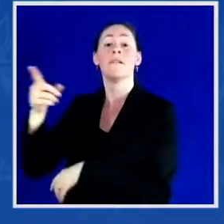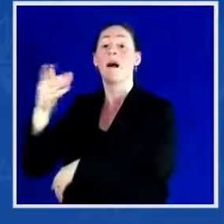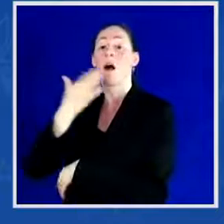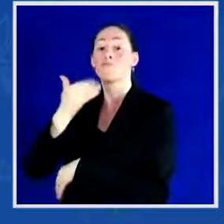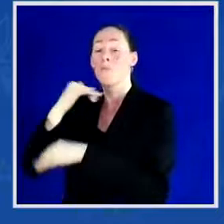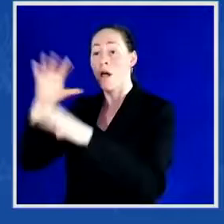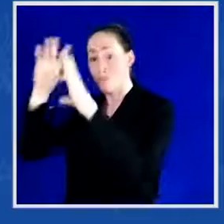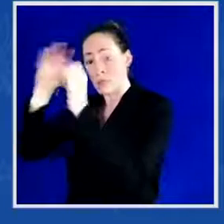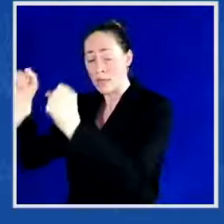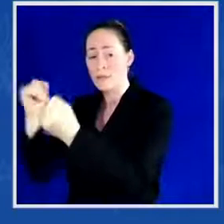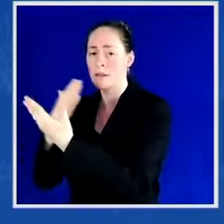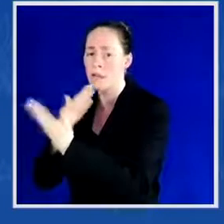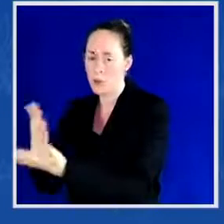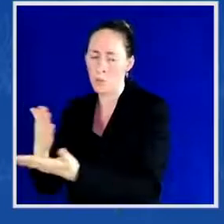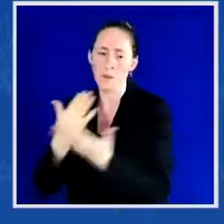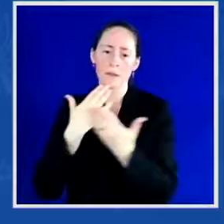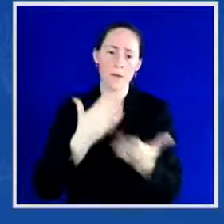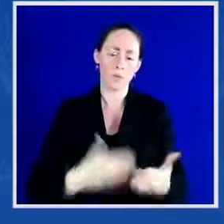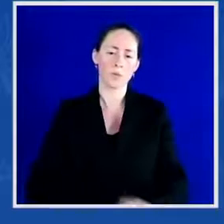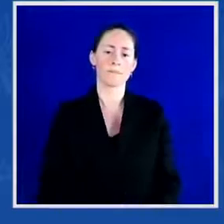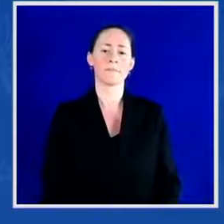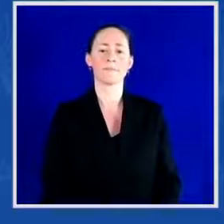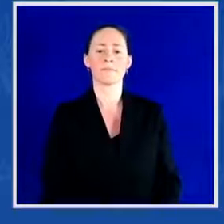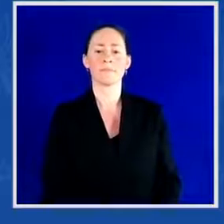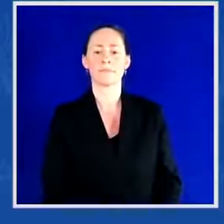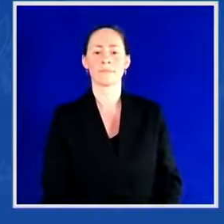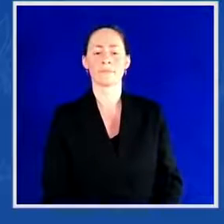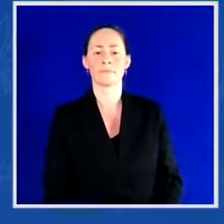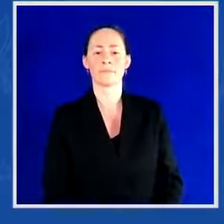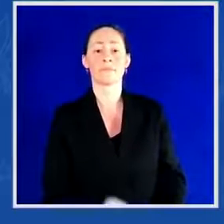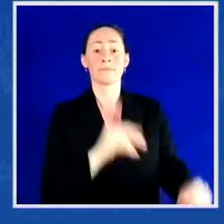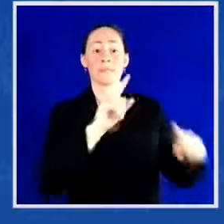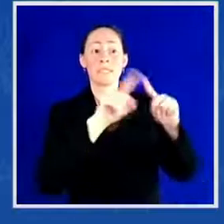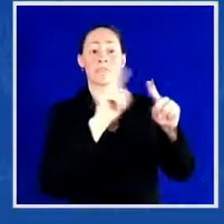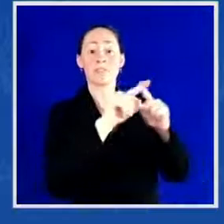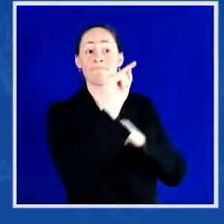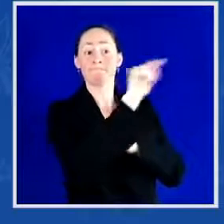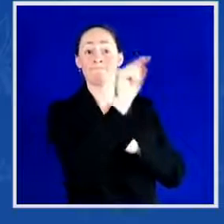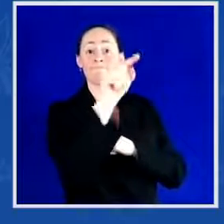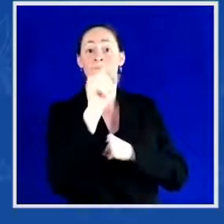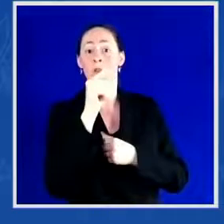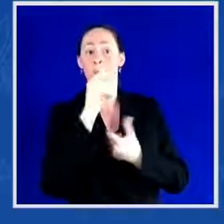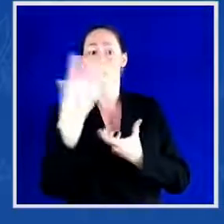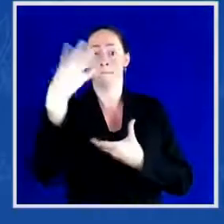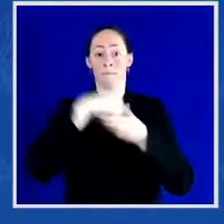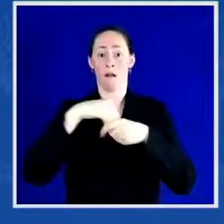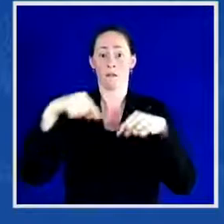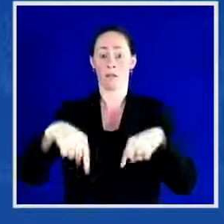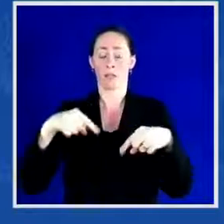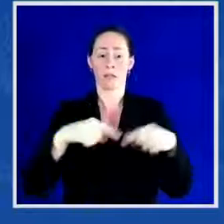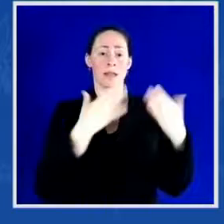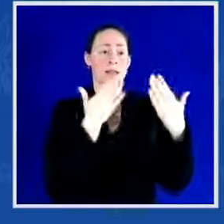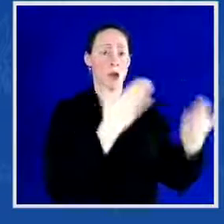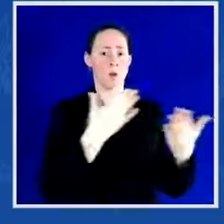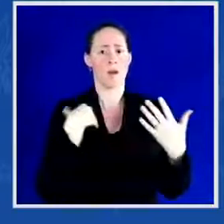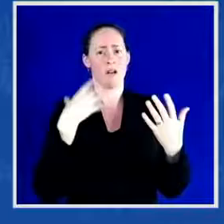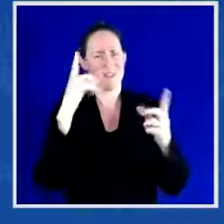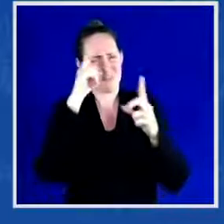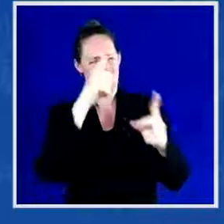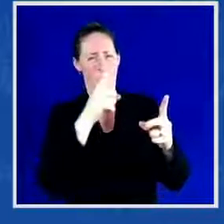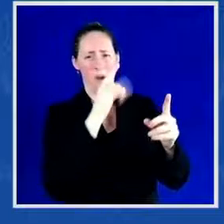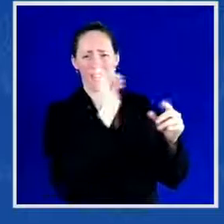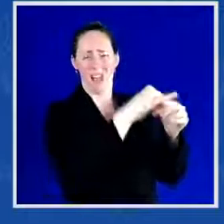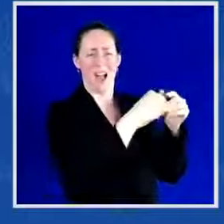other parties in the region who have been engaged in working toward the end of hostilities. These hostilities have resulted